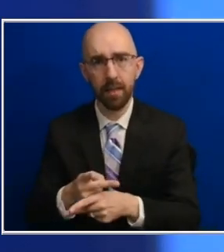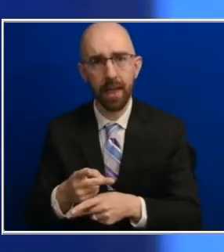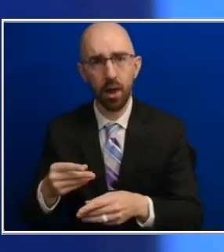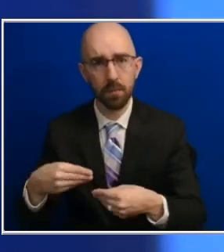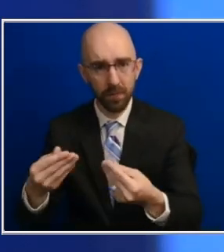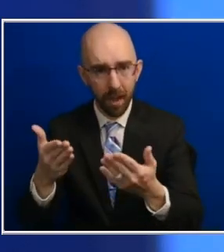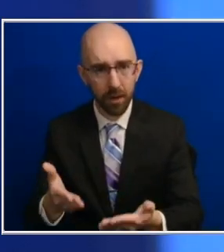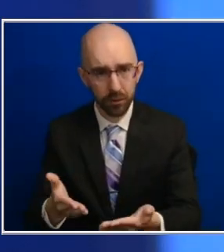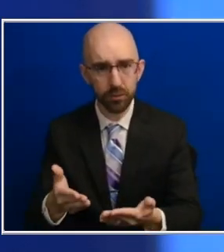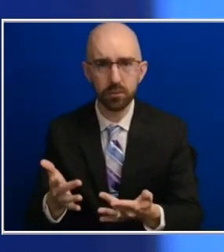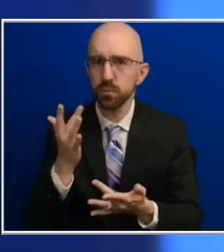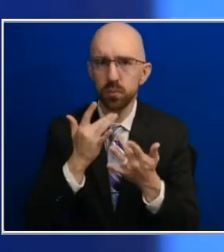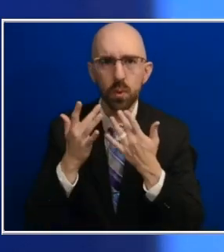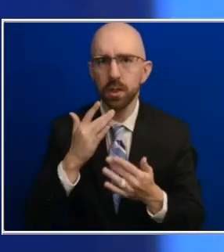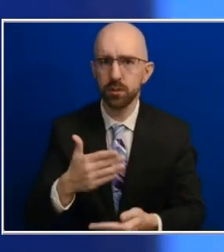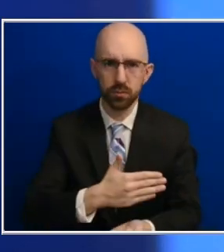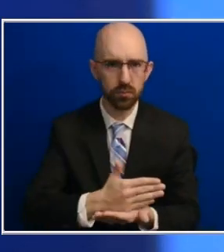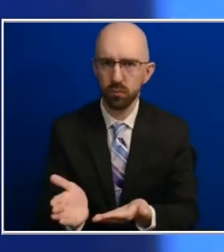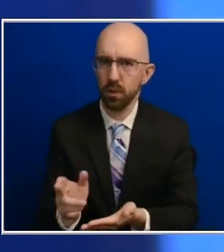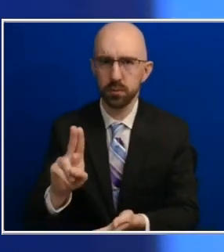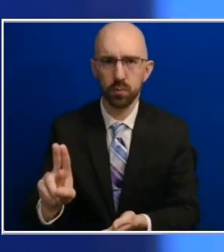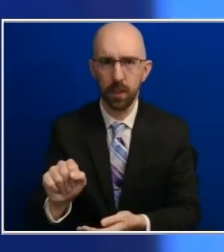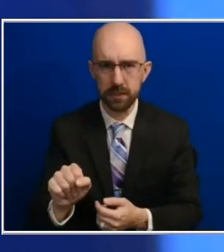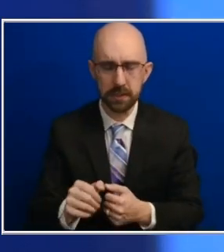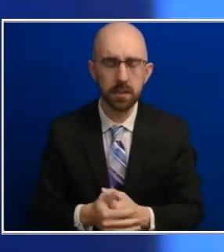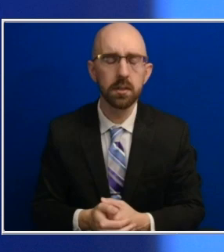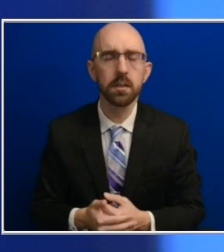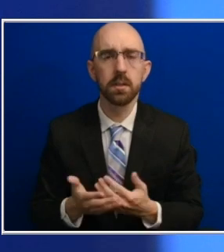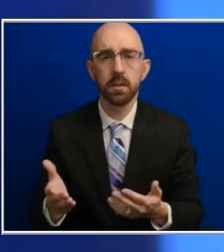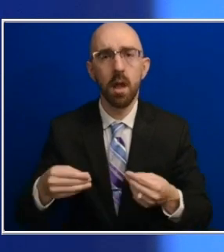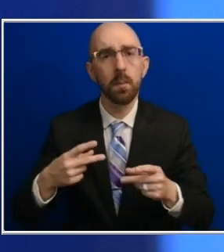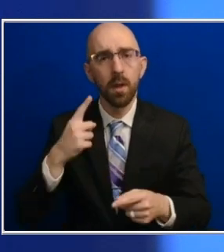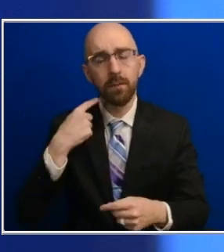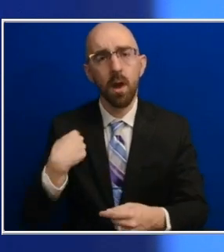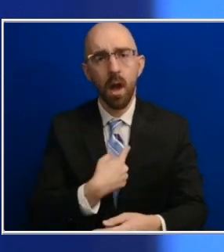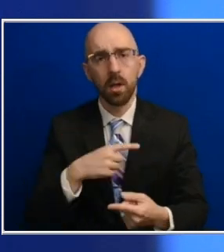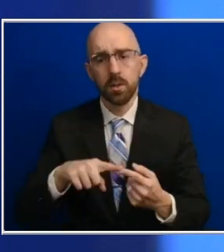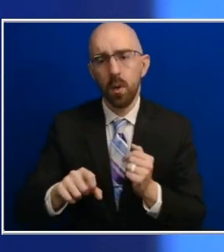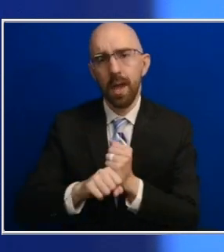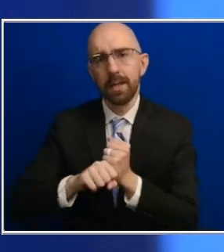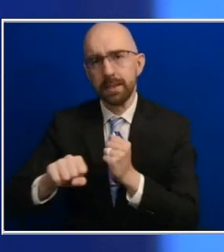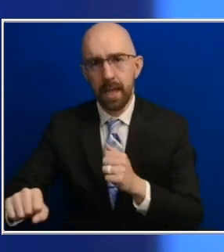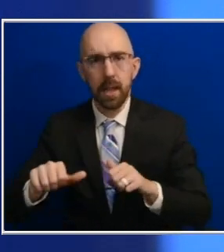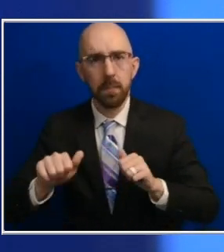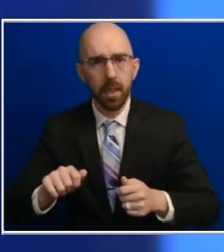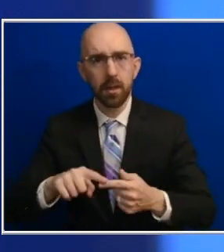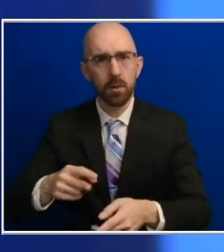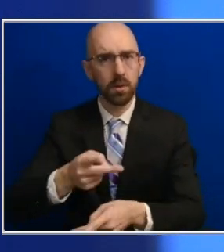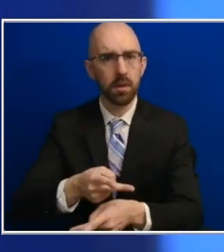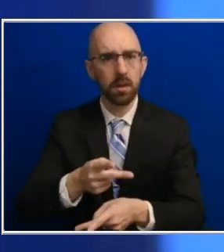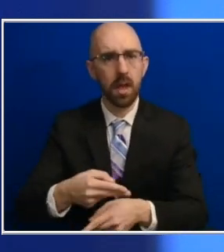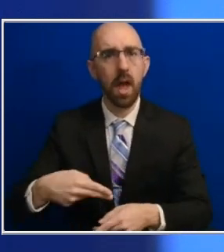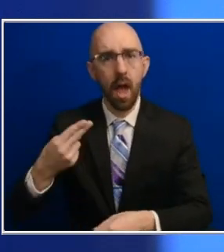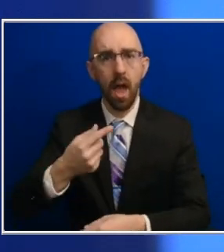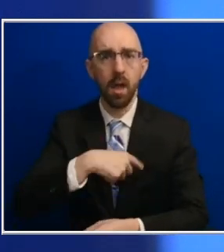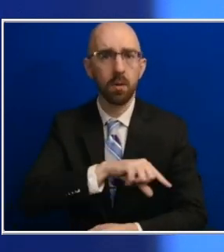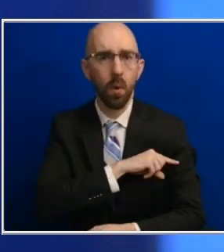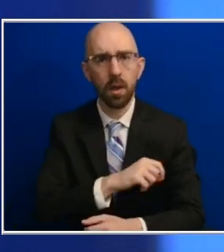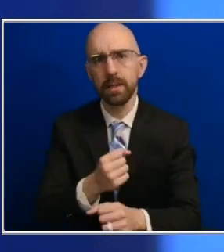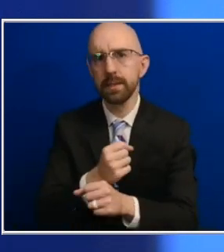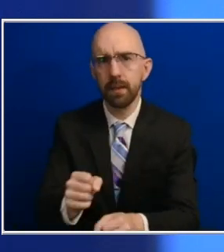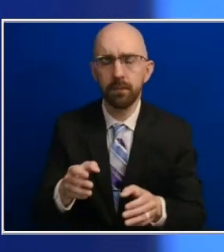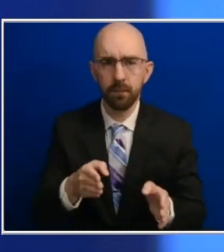nationwide. This is an opportunity for us to extend our ability to take care of patients in a high quality and safe manner by providing